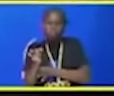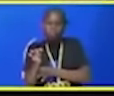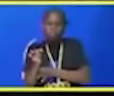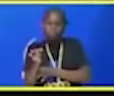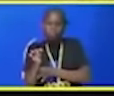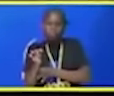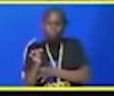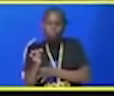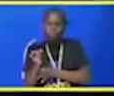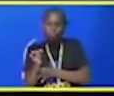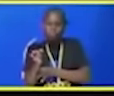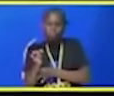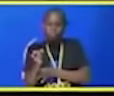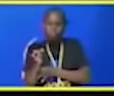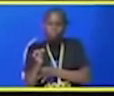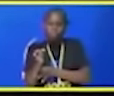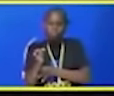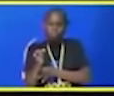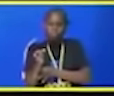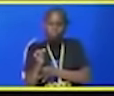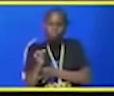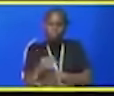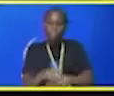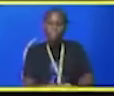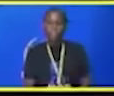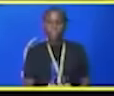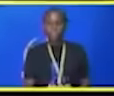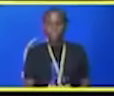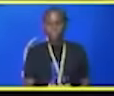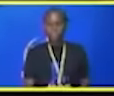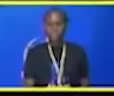meekness, temperance.